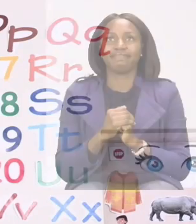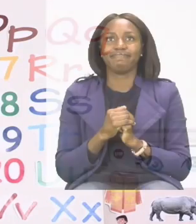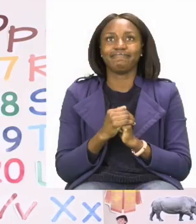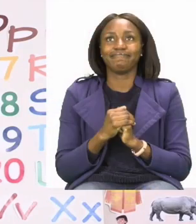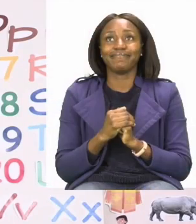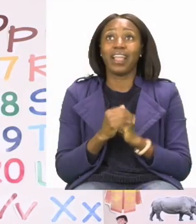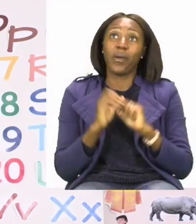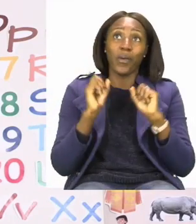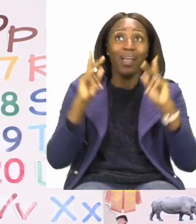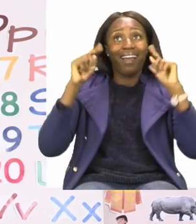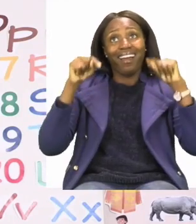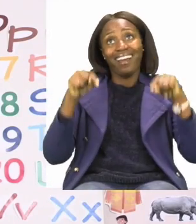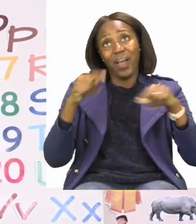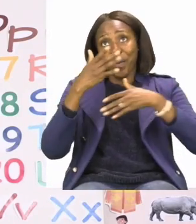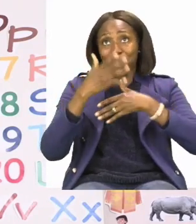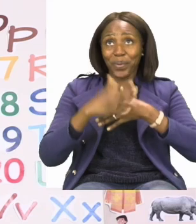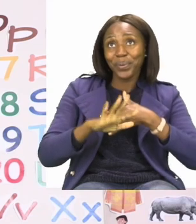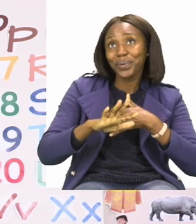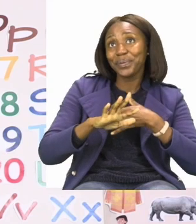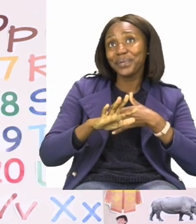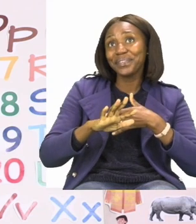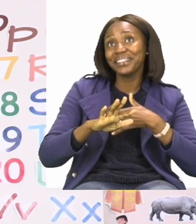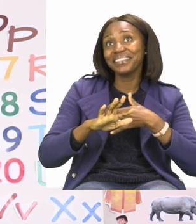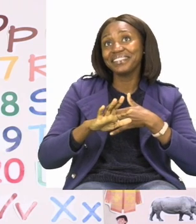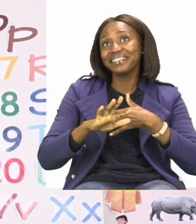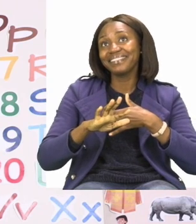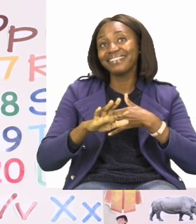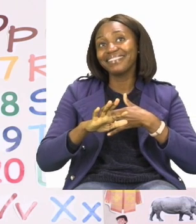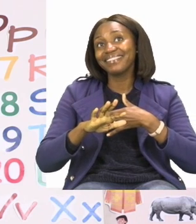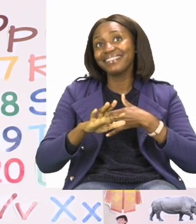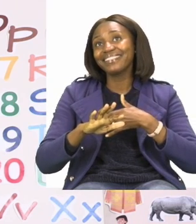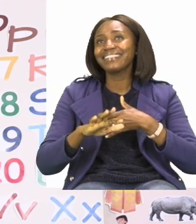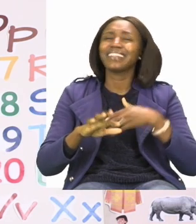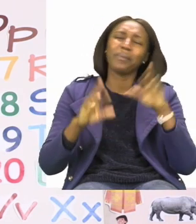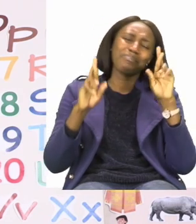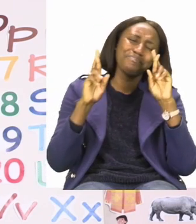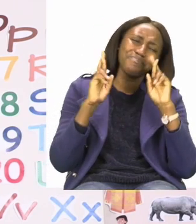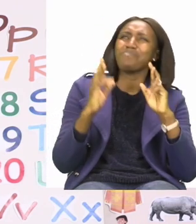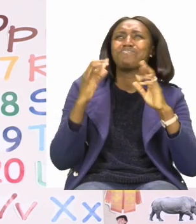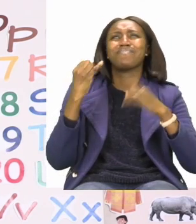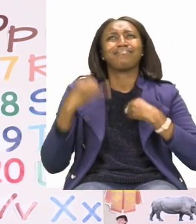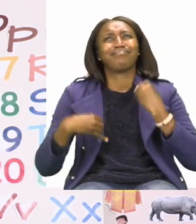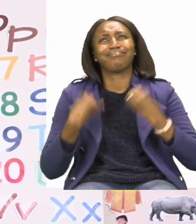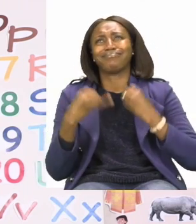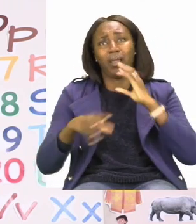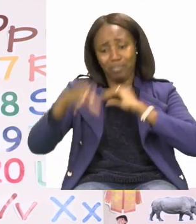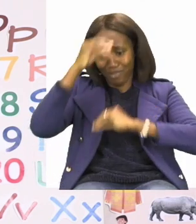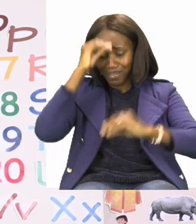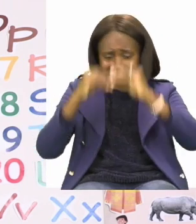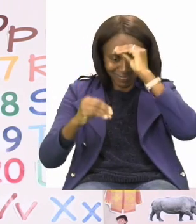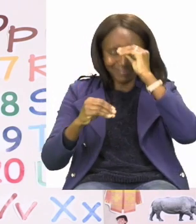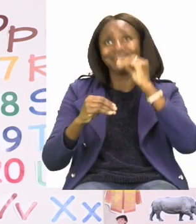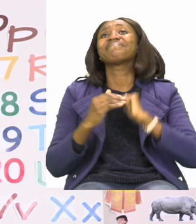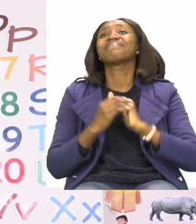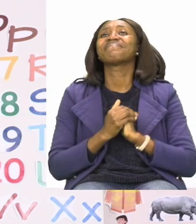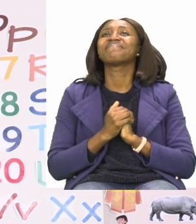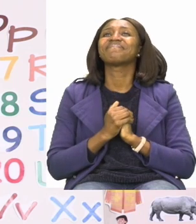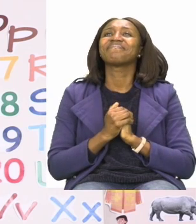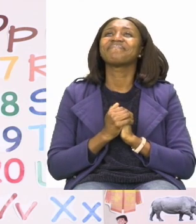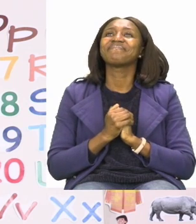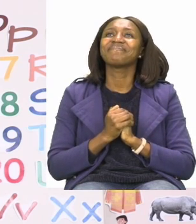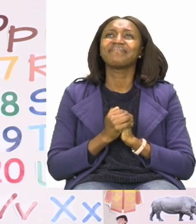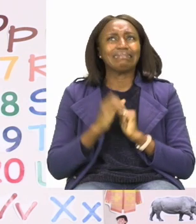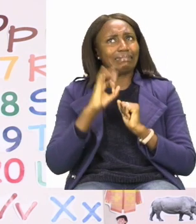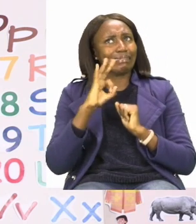Boys and girls, we have now come to the end of our lesson, and I hope you had fun. I know I did. So, if you're